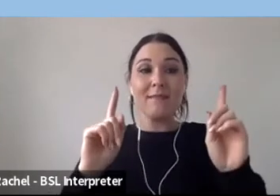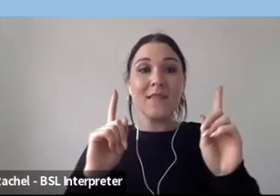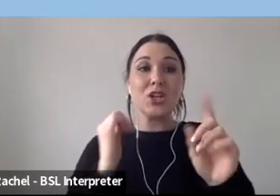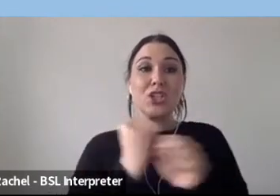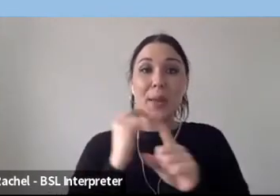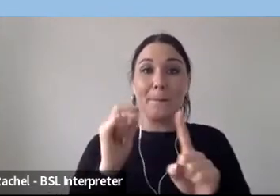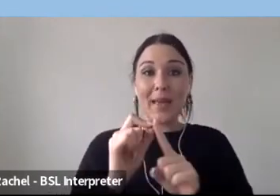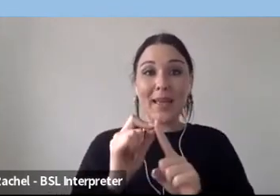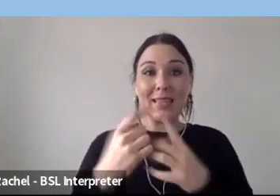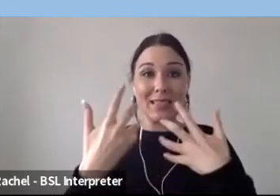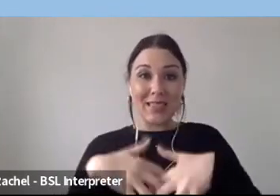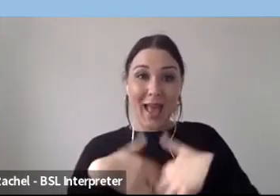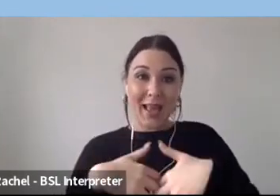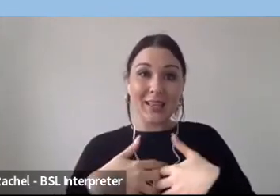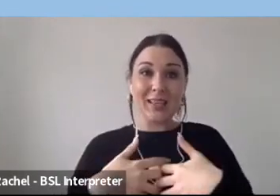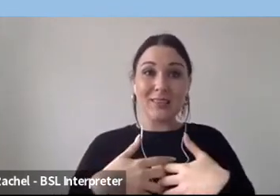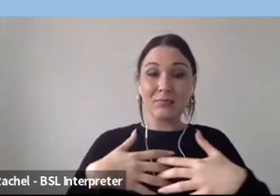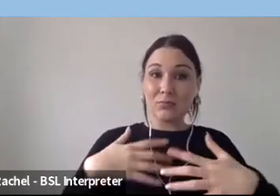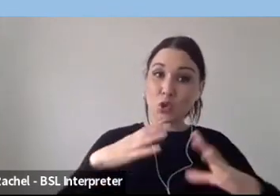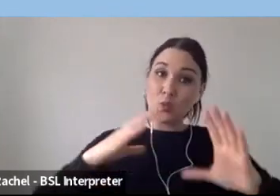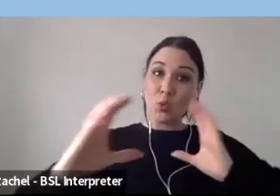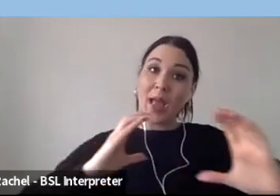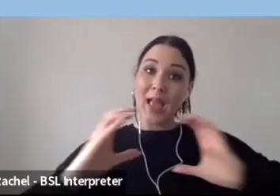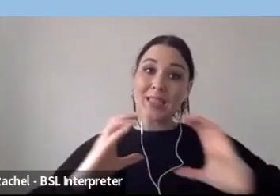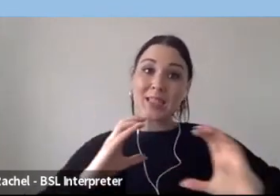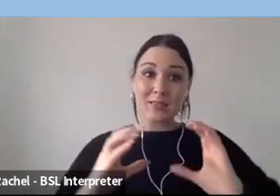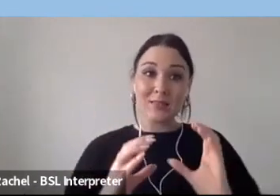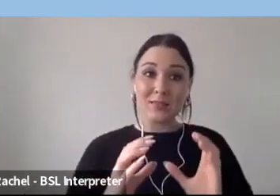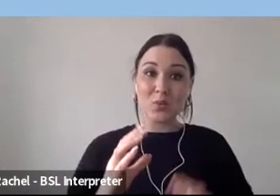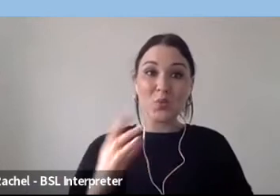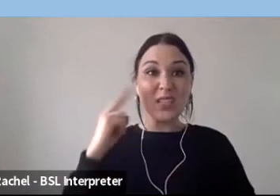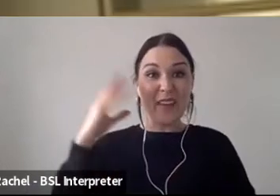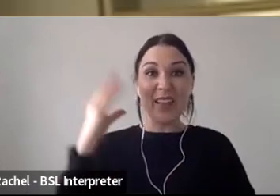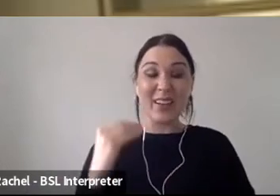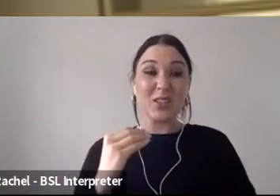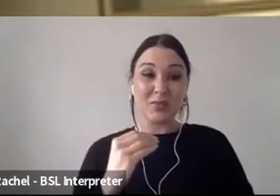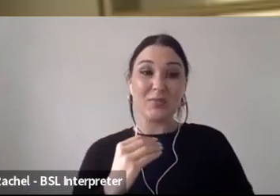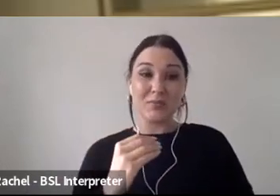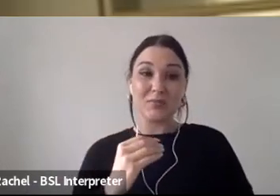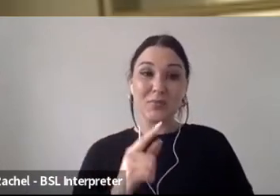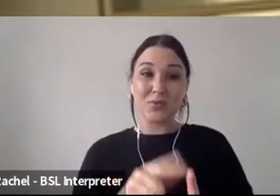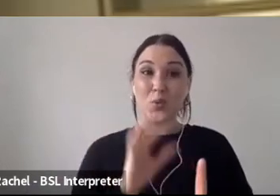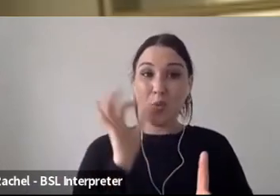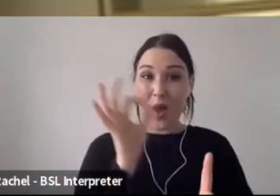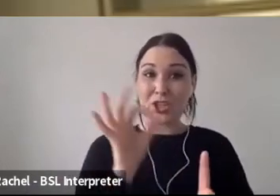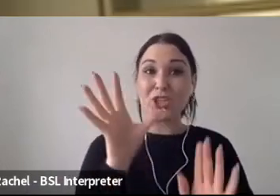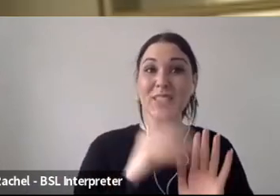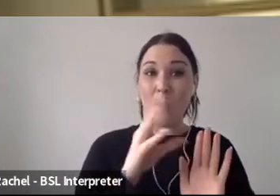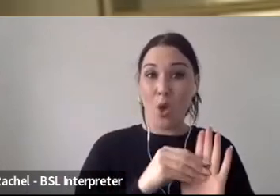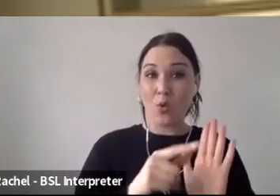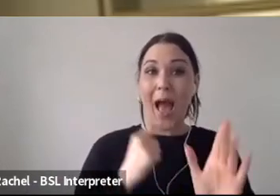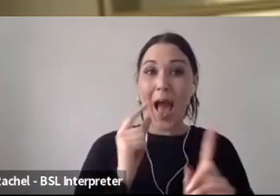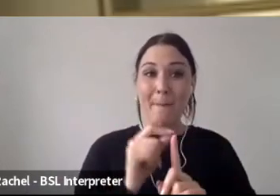communicate with patients who are deaf or who have hearing loss? So that was one. So that would download an app.